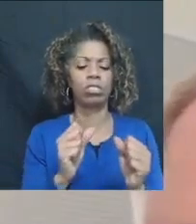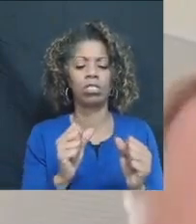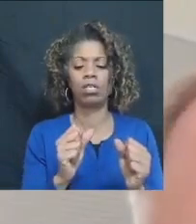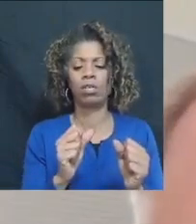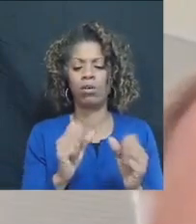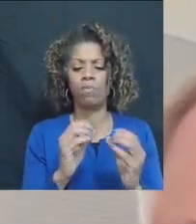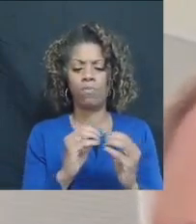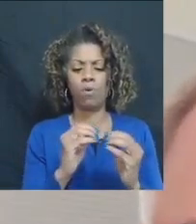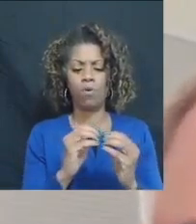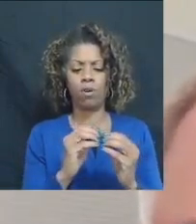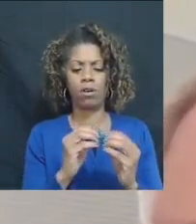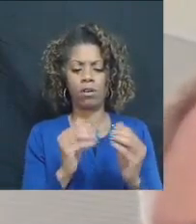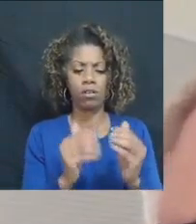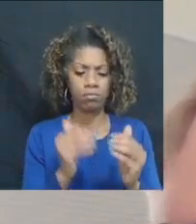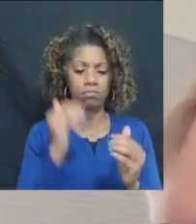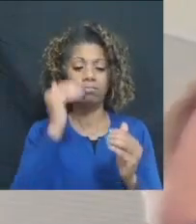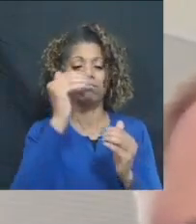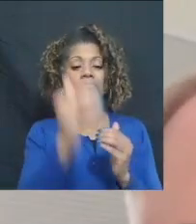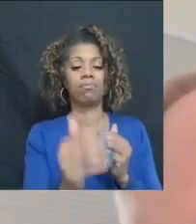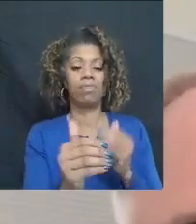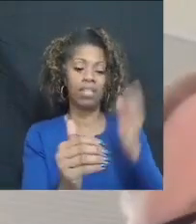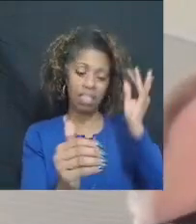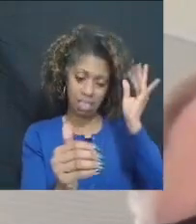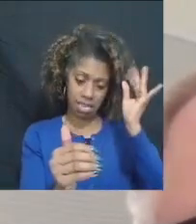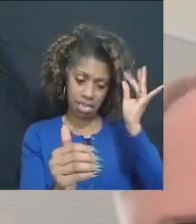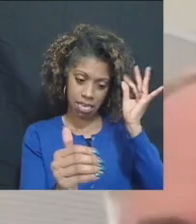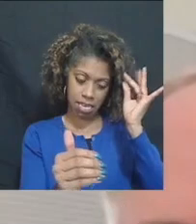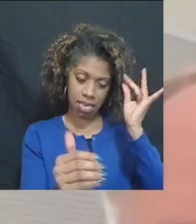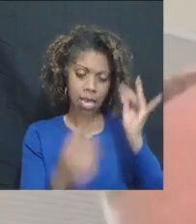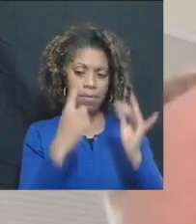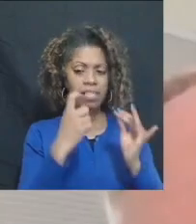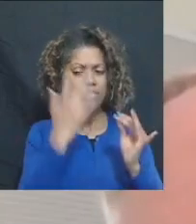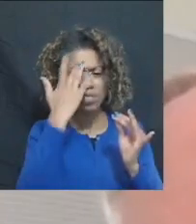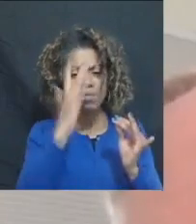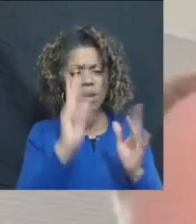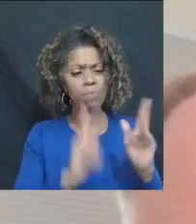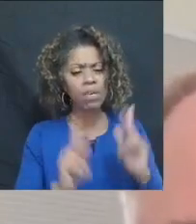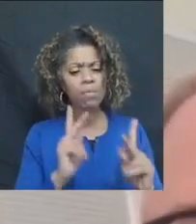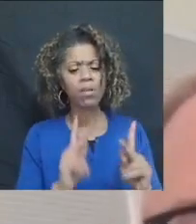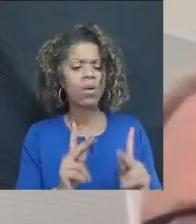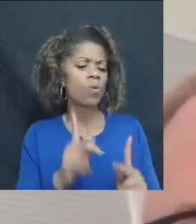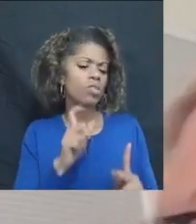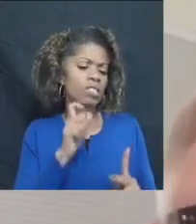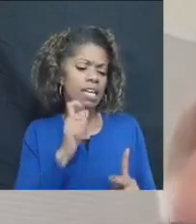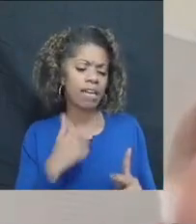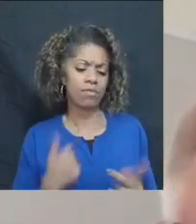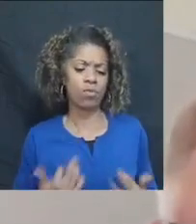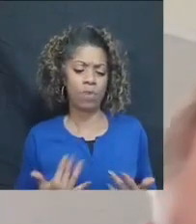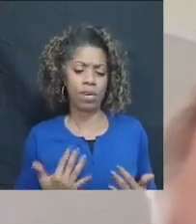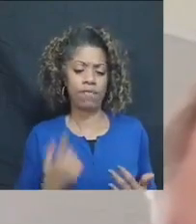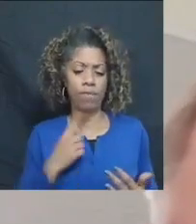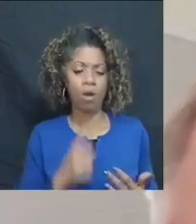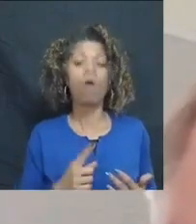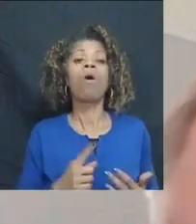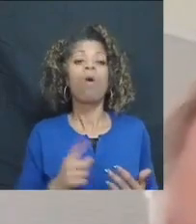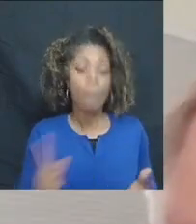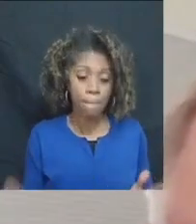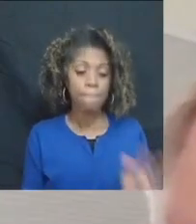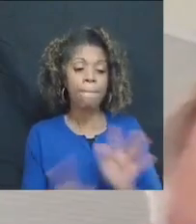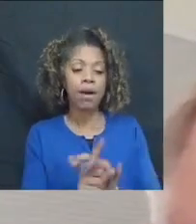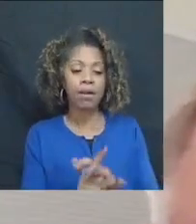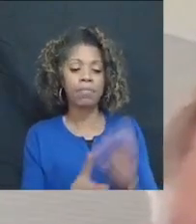They're full of smart people who can think, see where there are basically problems that are not being met, and can find ways to fund them.